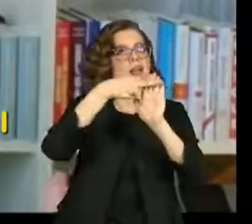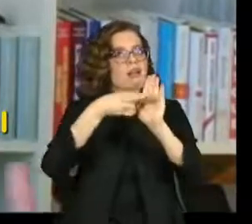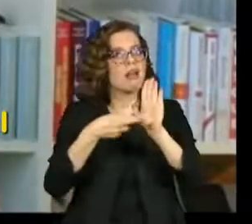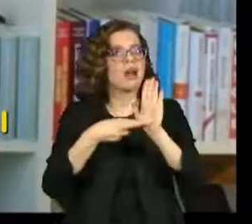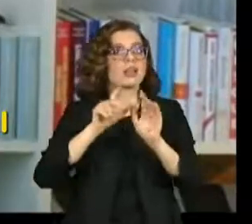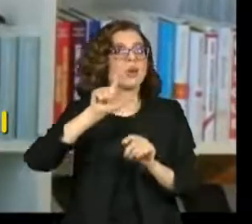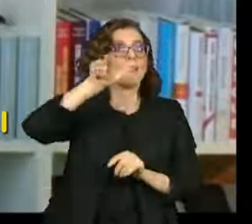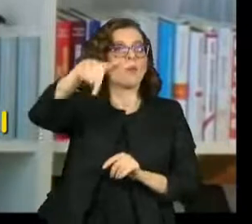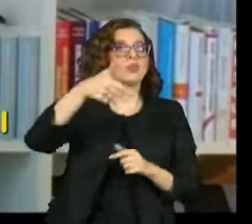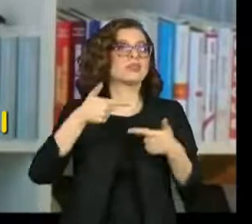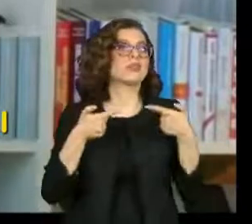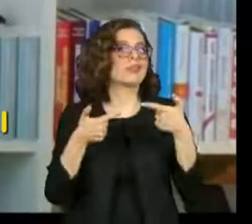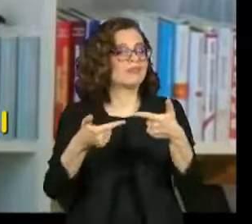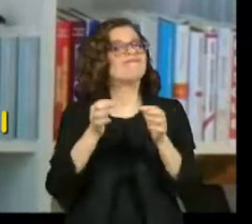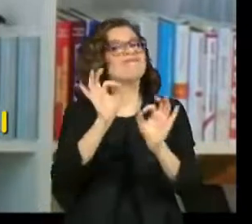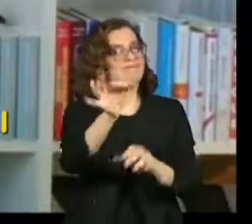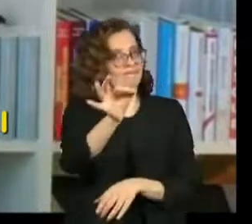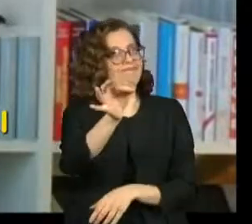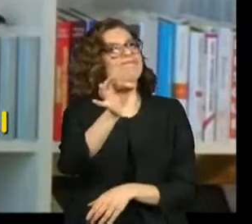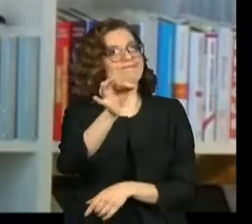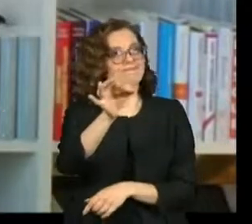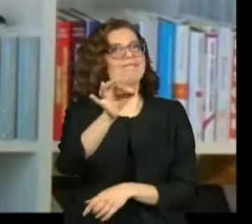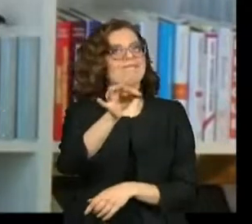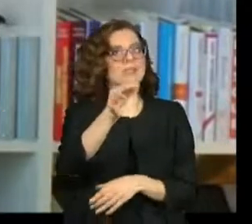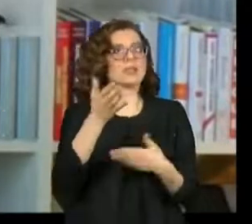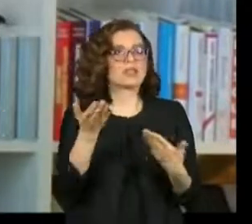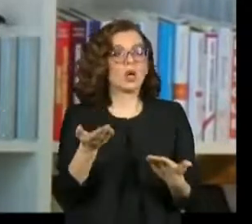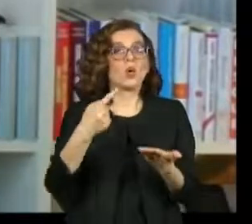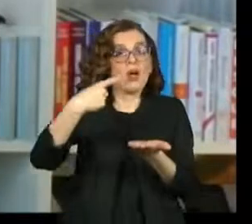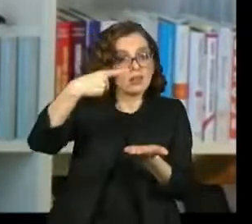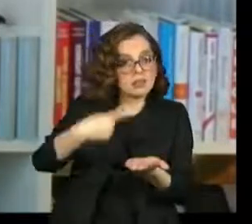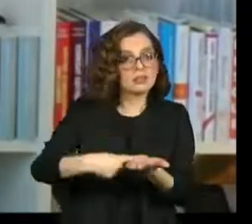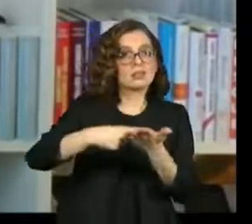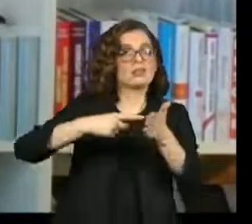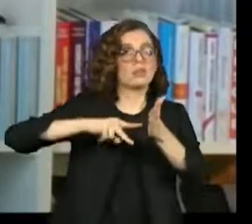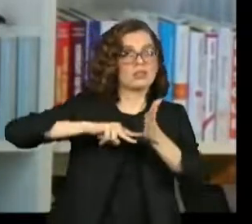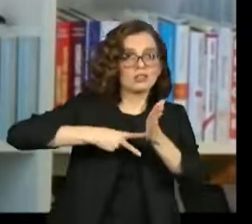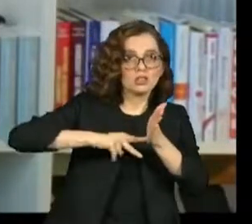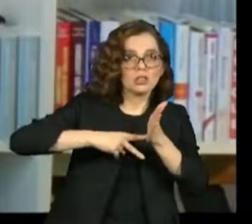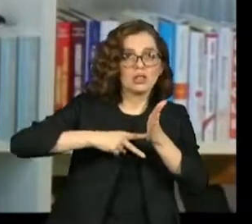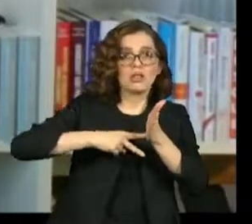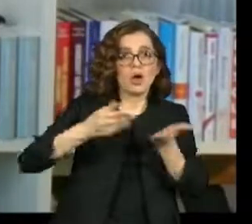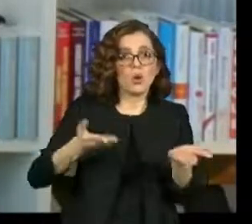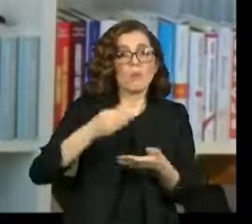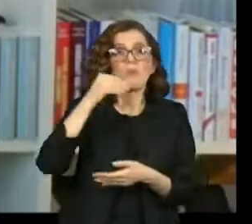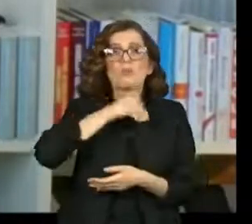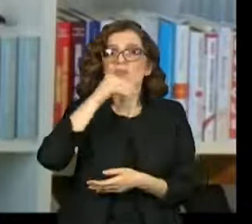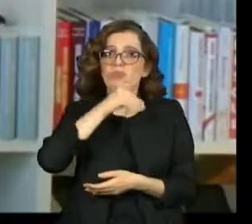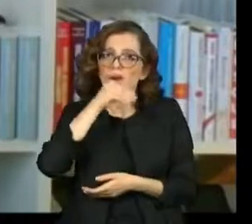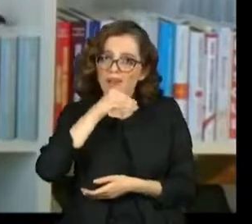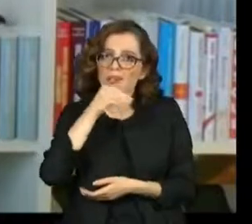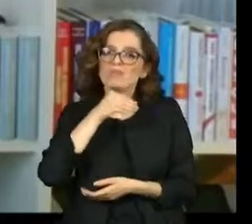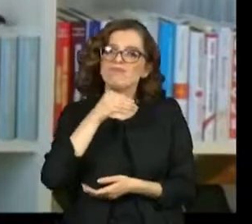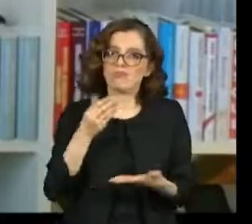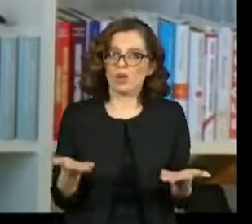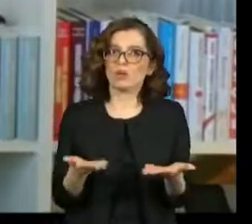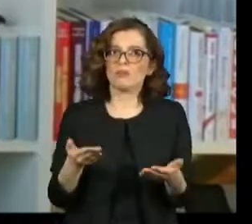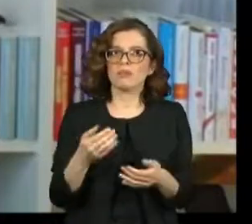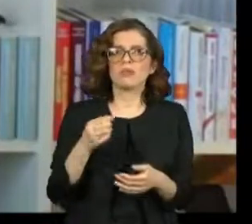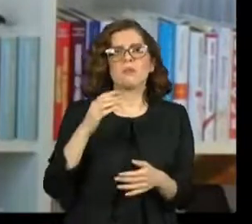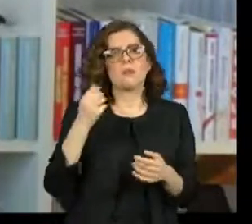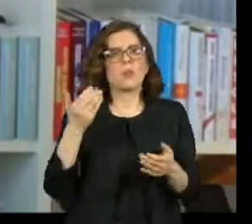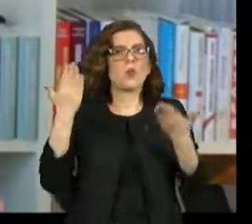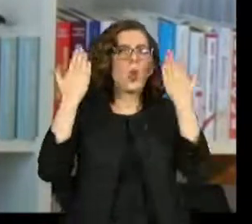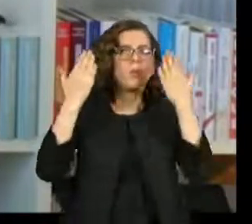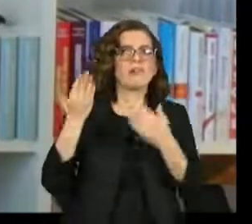improvement in the social contract. And union membership is far lower now than it